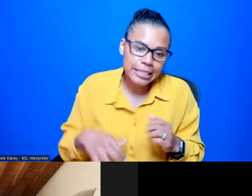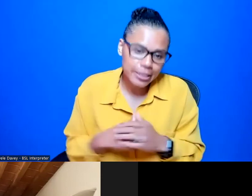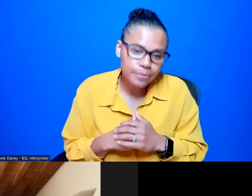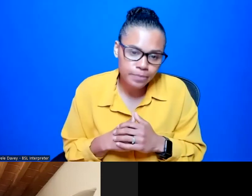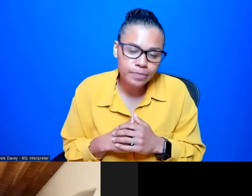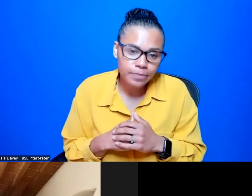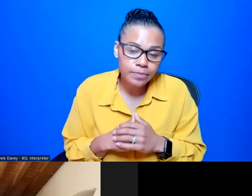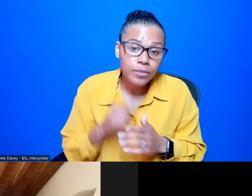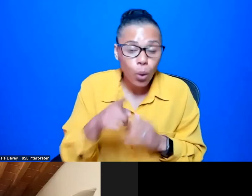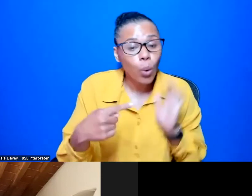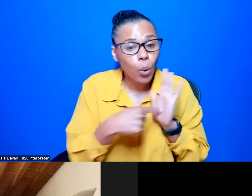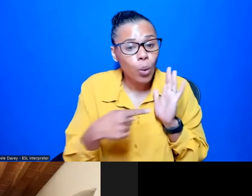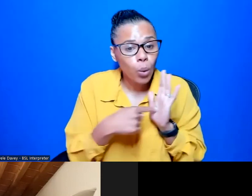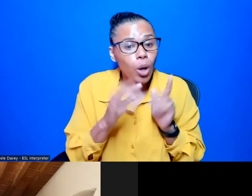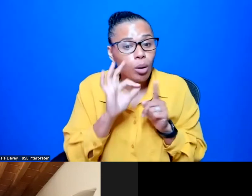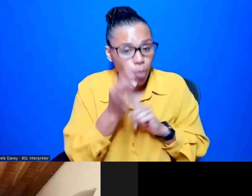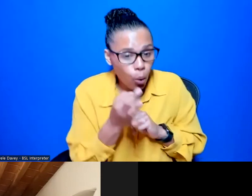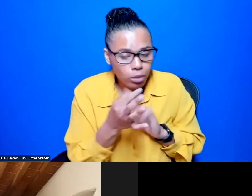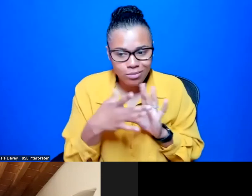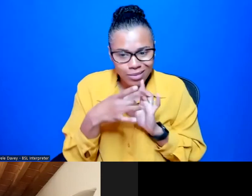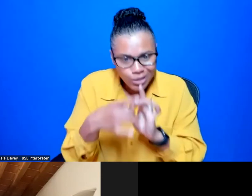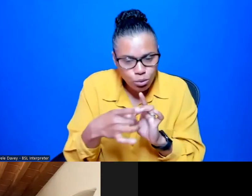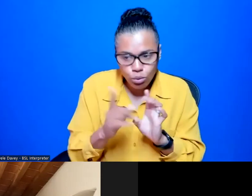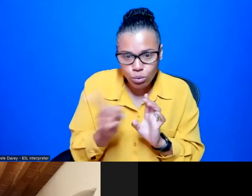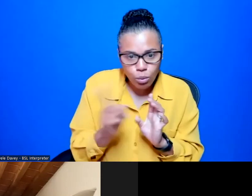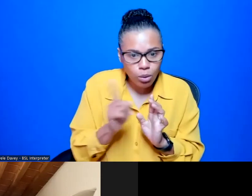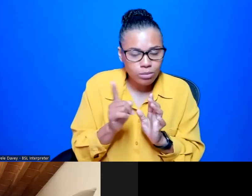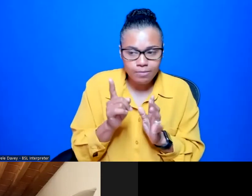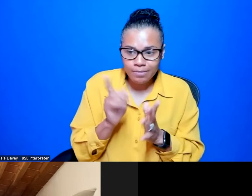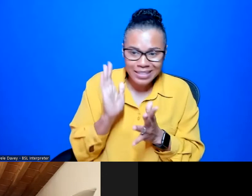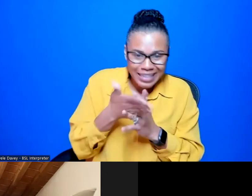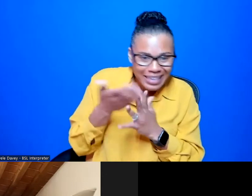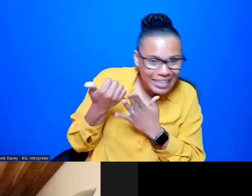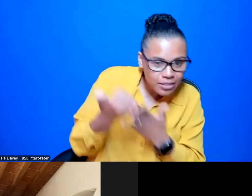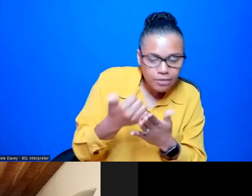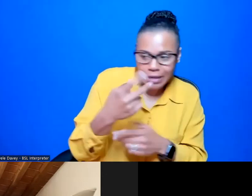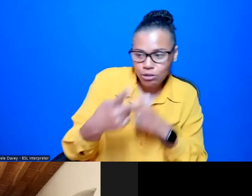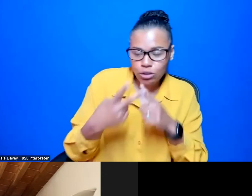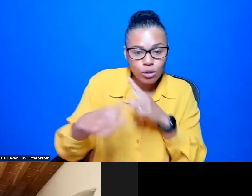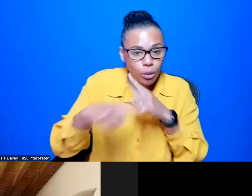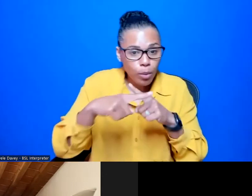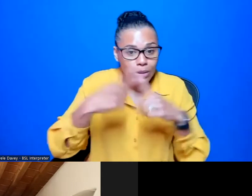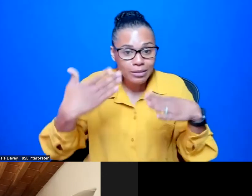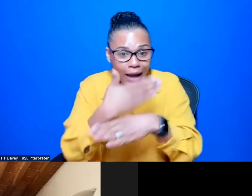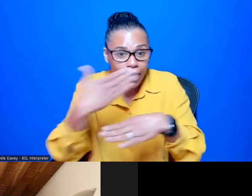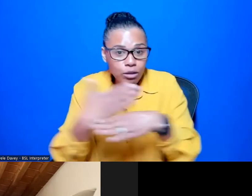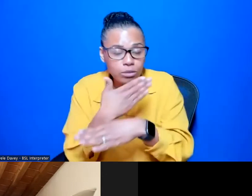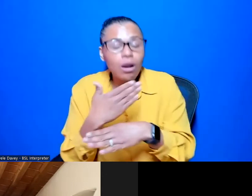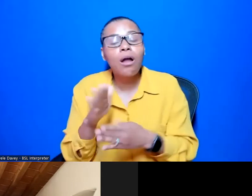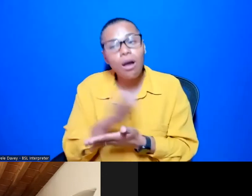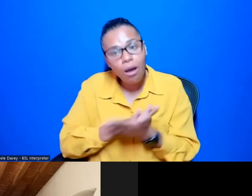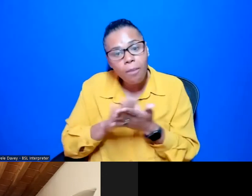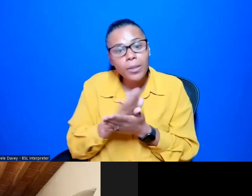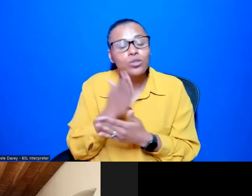important point there you make around interventions and positive action that is redressing the